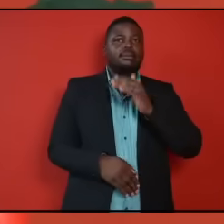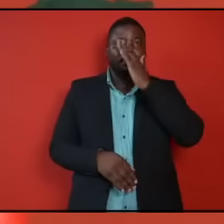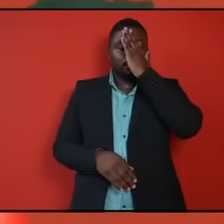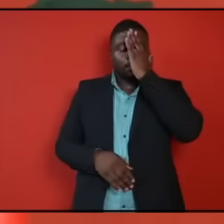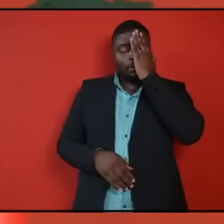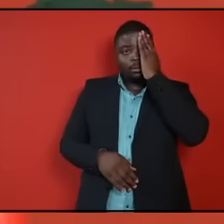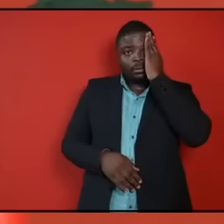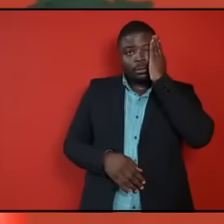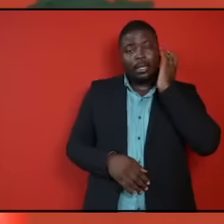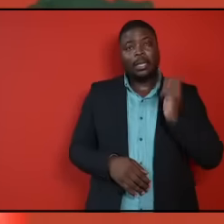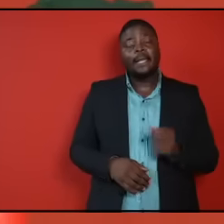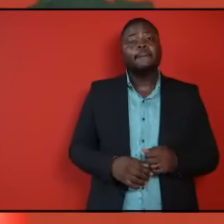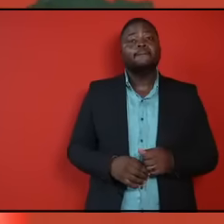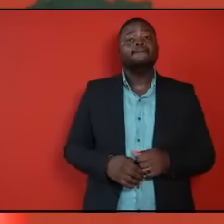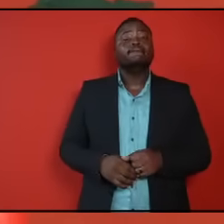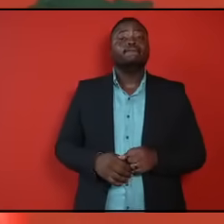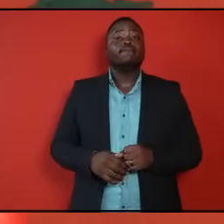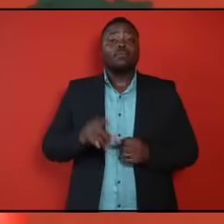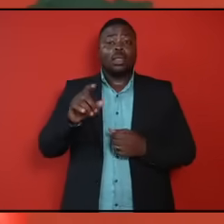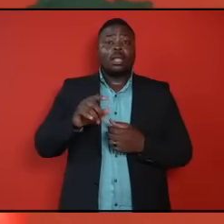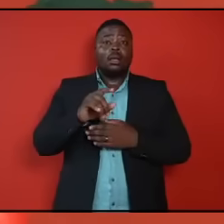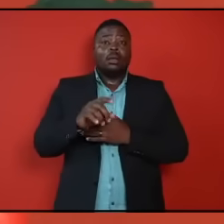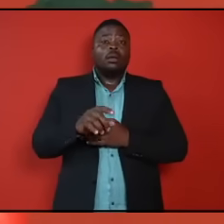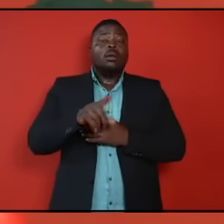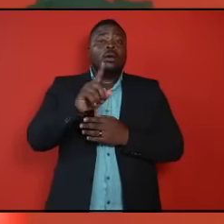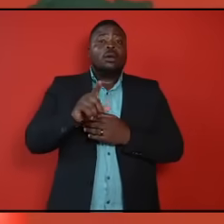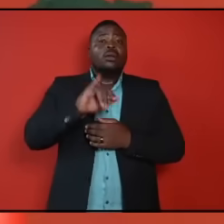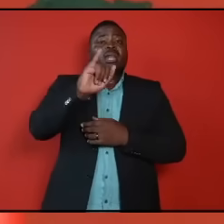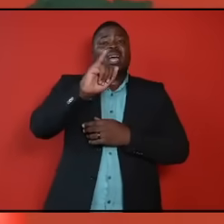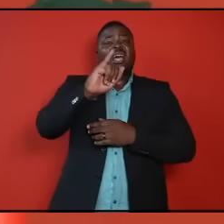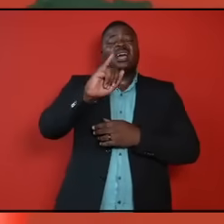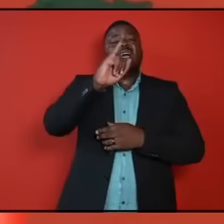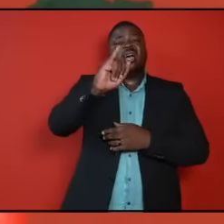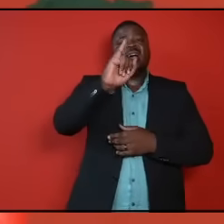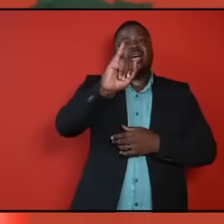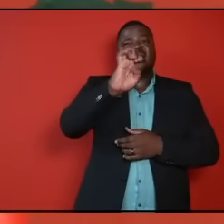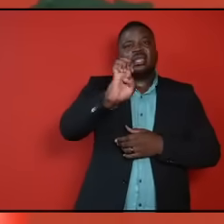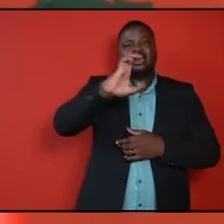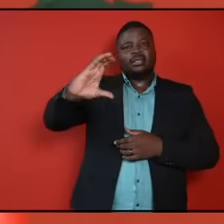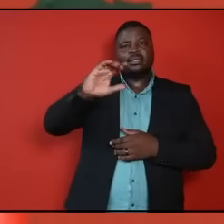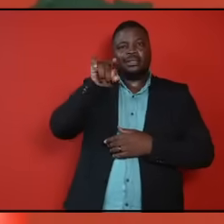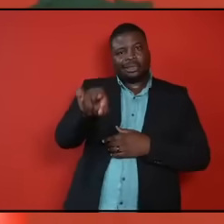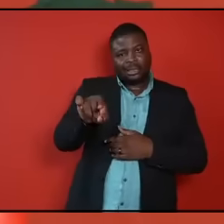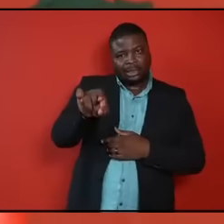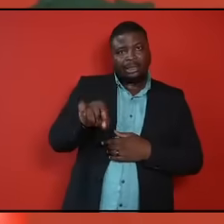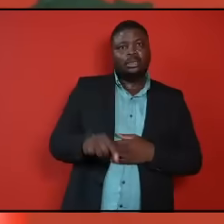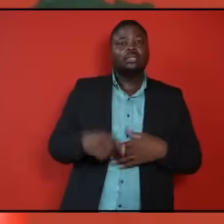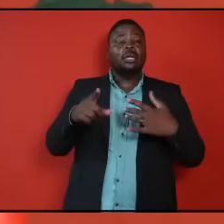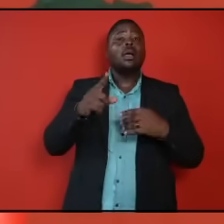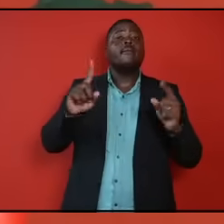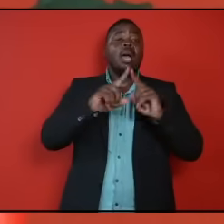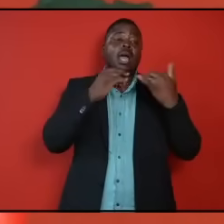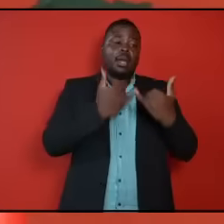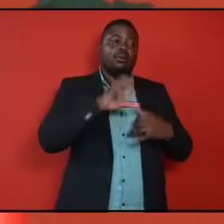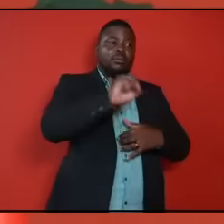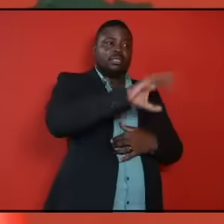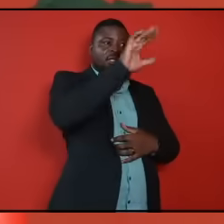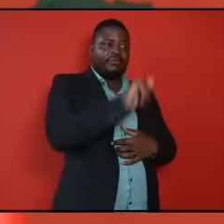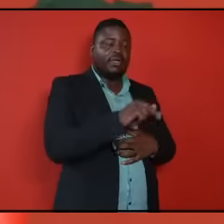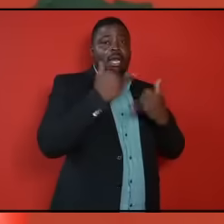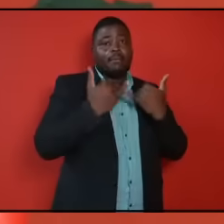On electoral reform, the EFF plenum reflected on the fact that South Africa is in a permanent state of elections,